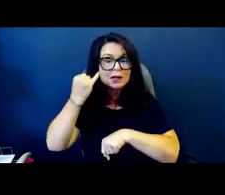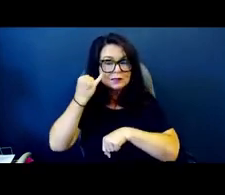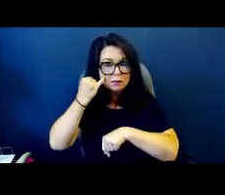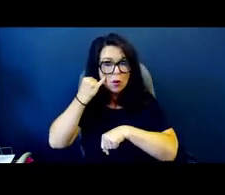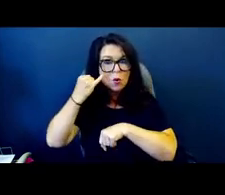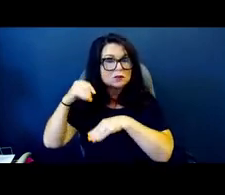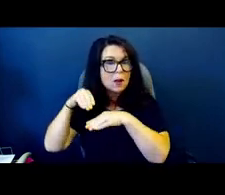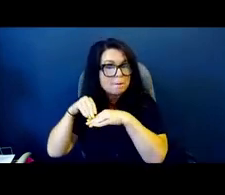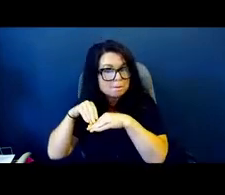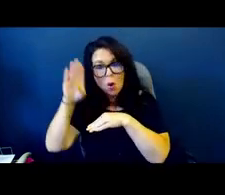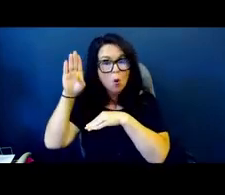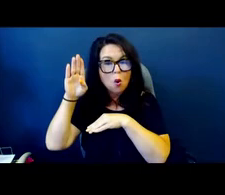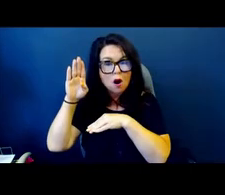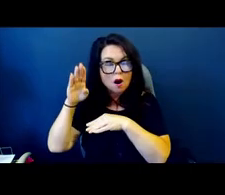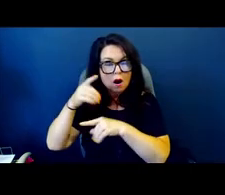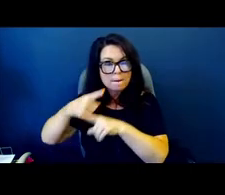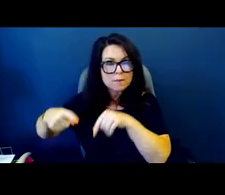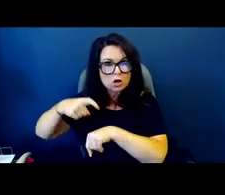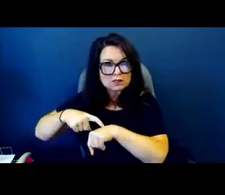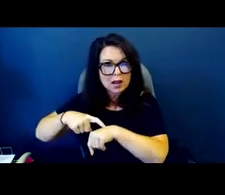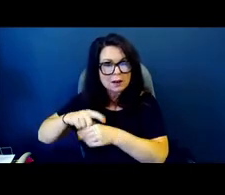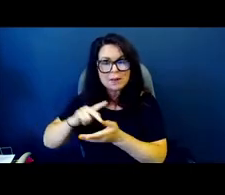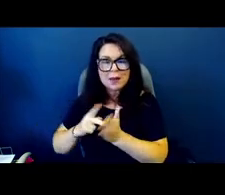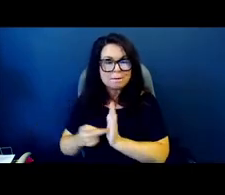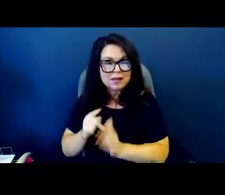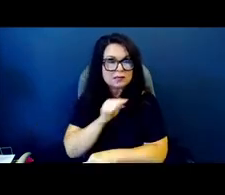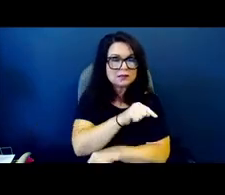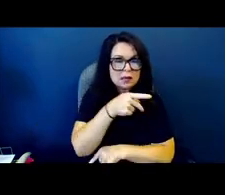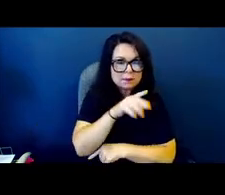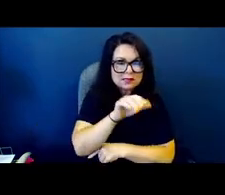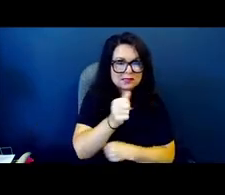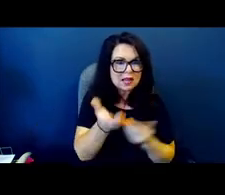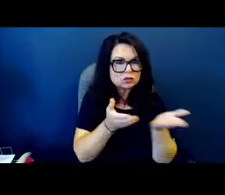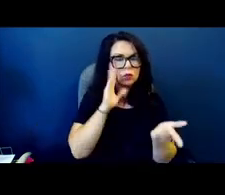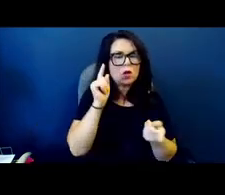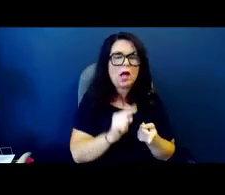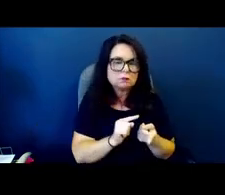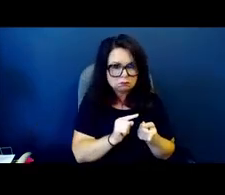services that allow me to get out of bed in the morning will be cut. So